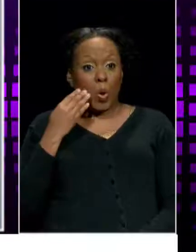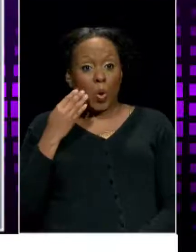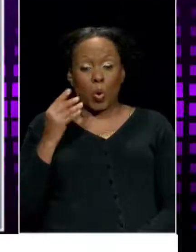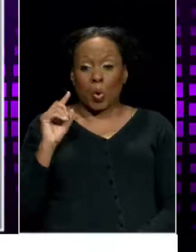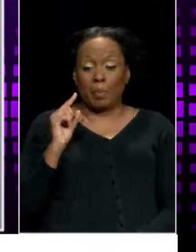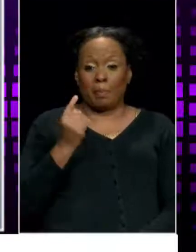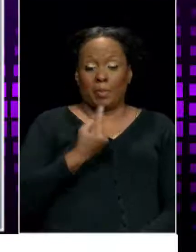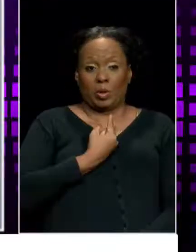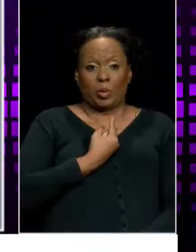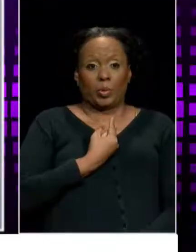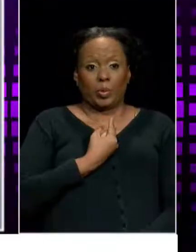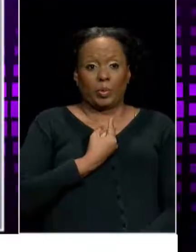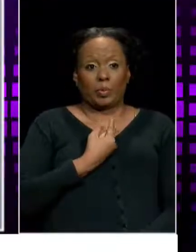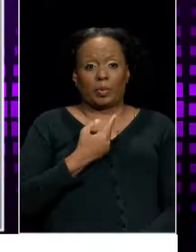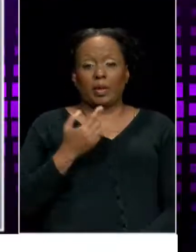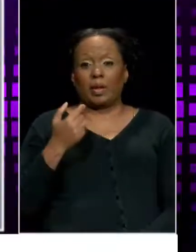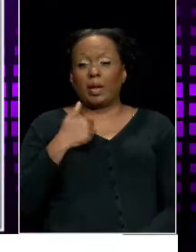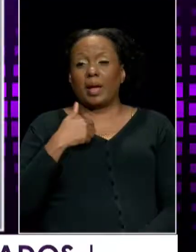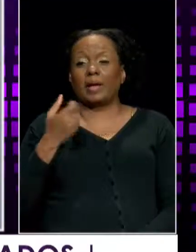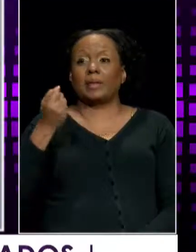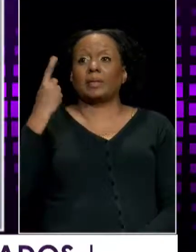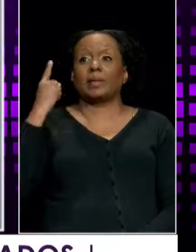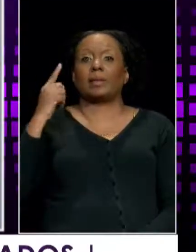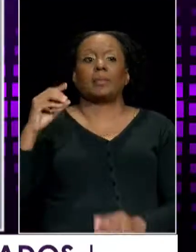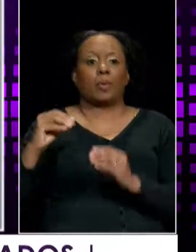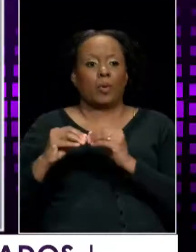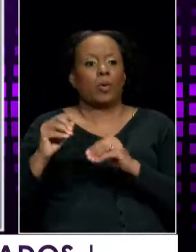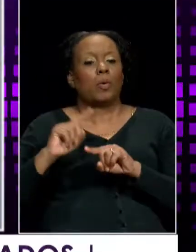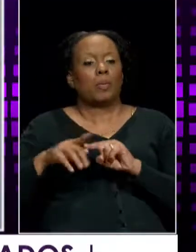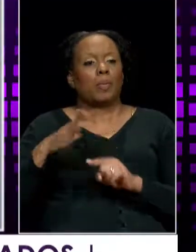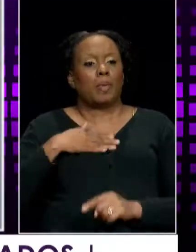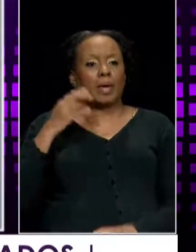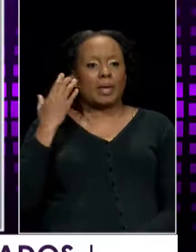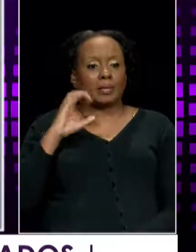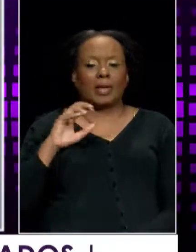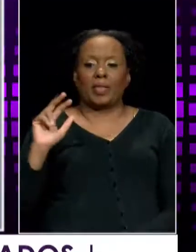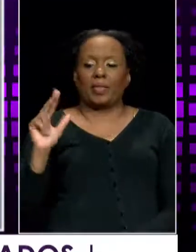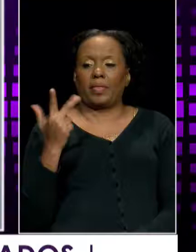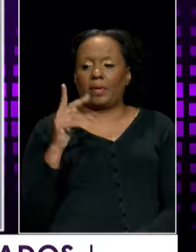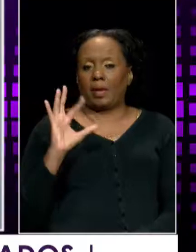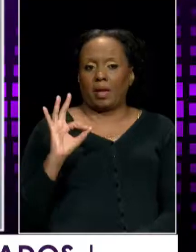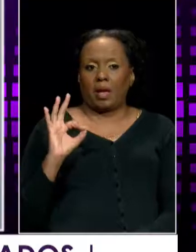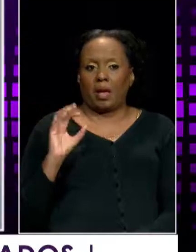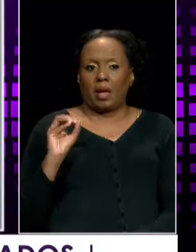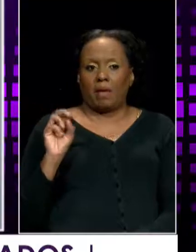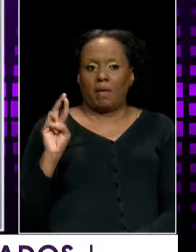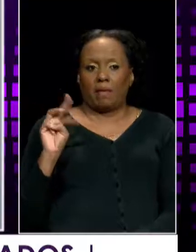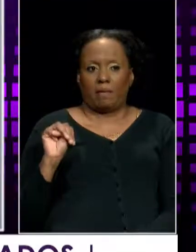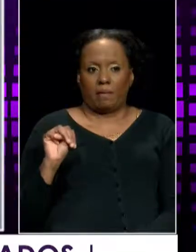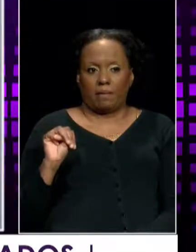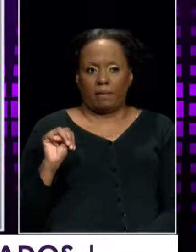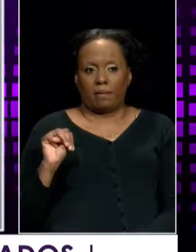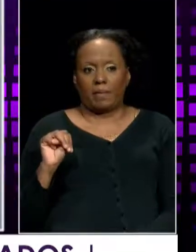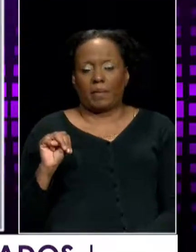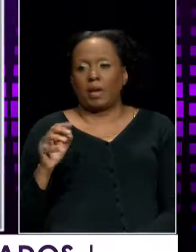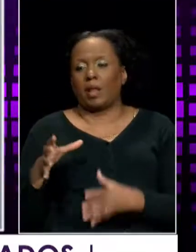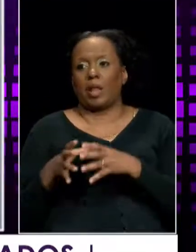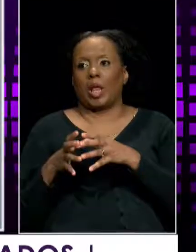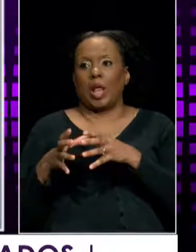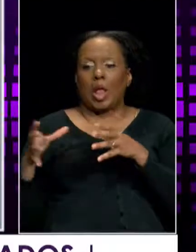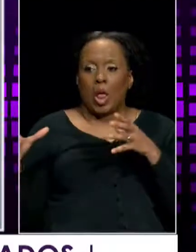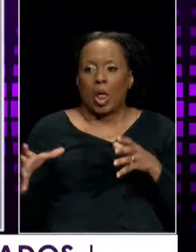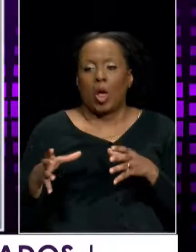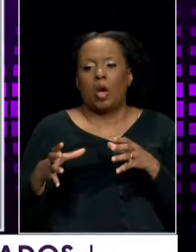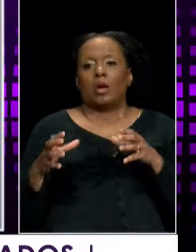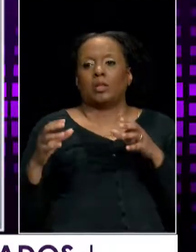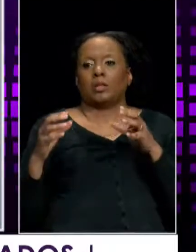grasp information better. But for her, she's in secondary school. She's in third form right now. So third form math, that's where everything is very packed on. So